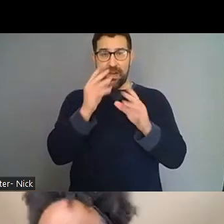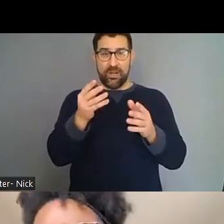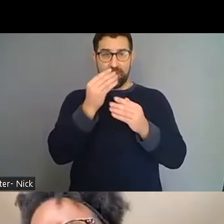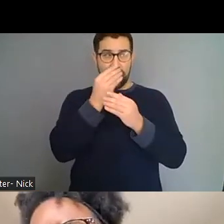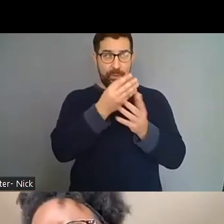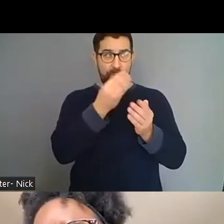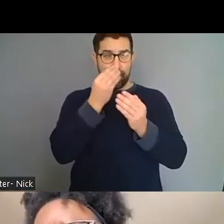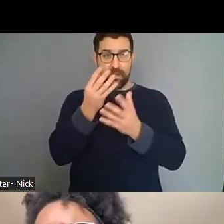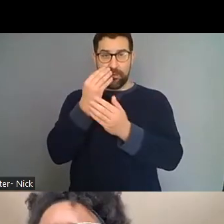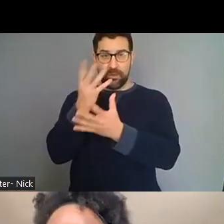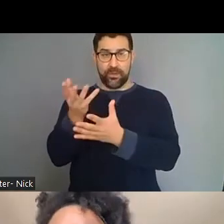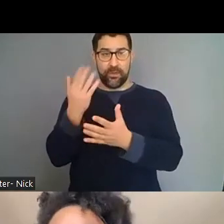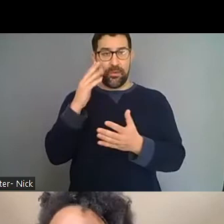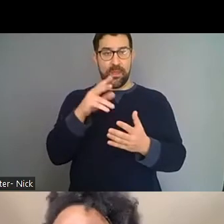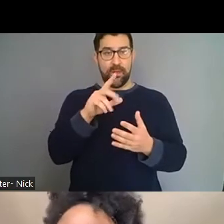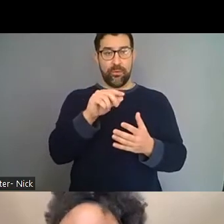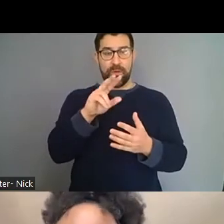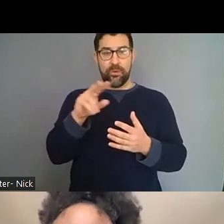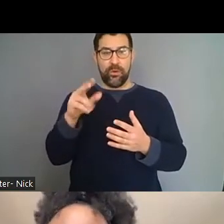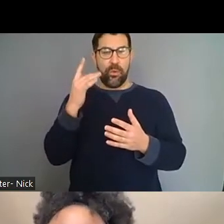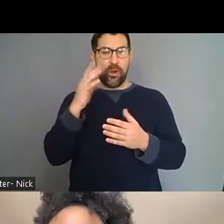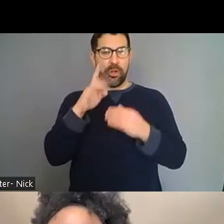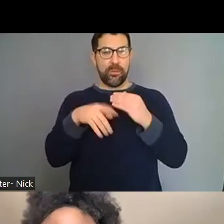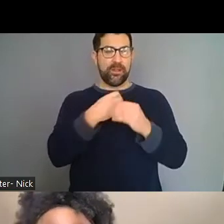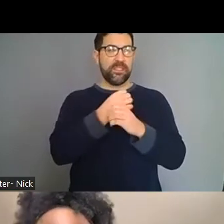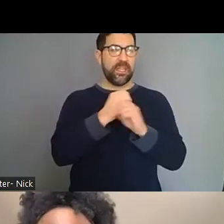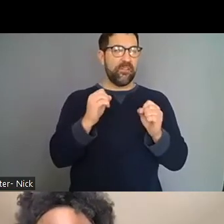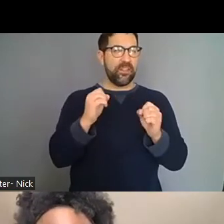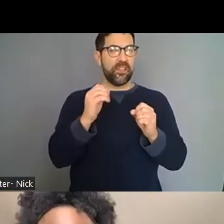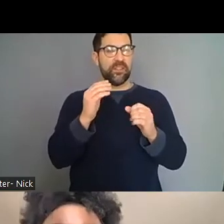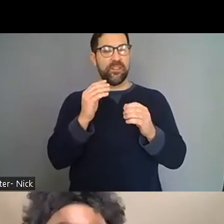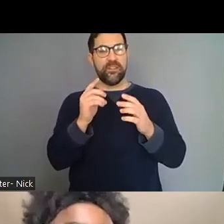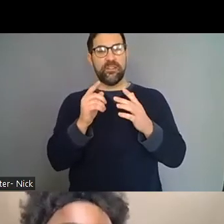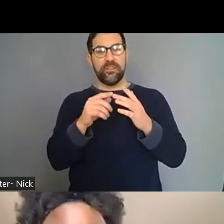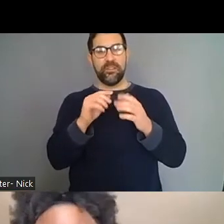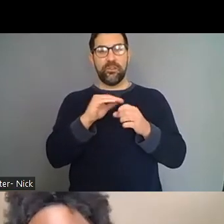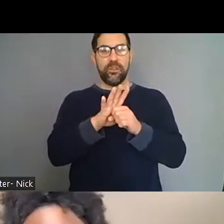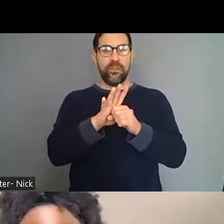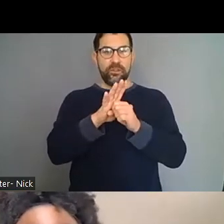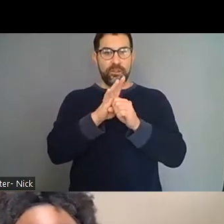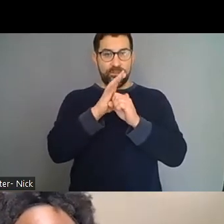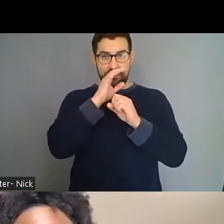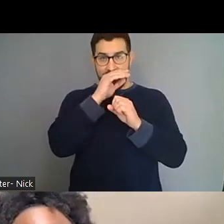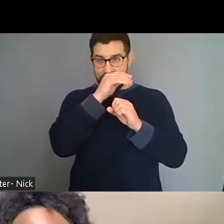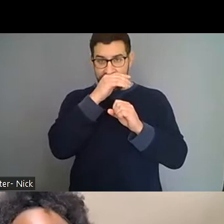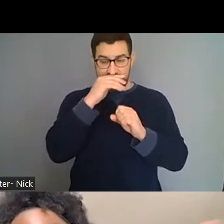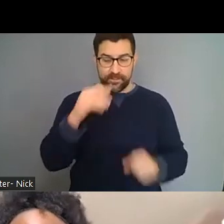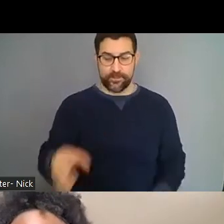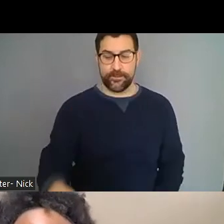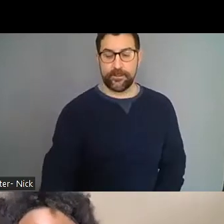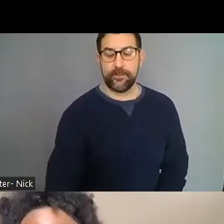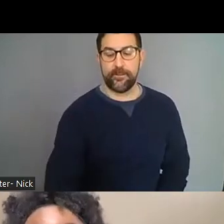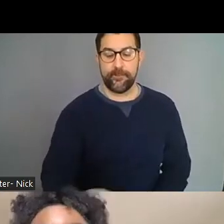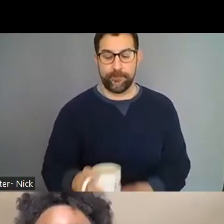in 2022 even talking about what safety looks like, or even then COVID-19 safety? But why is it that we have to